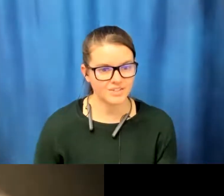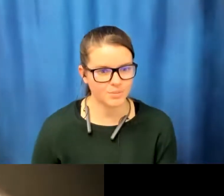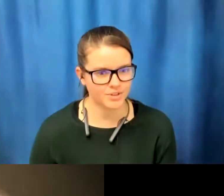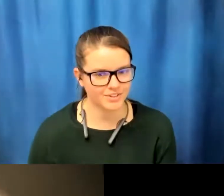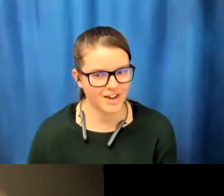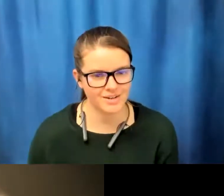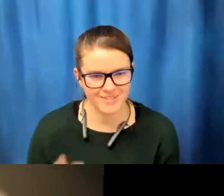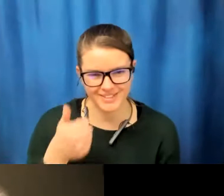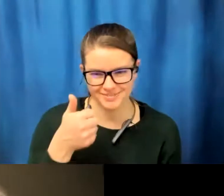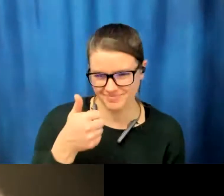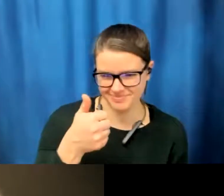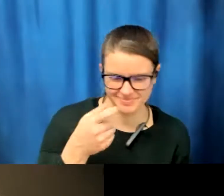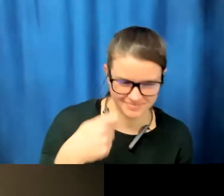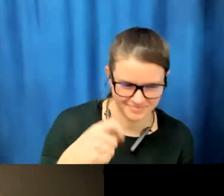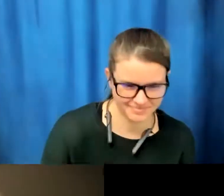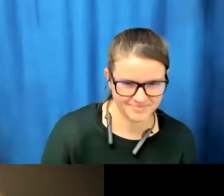And interpreter caught up, good?